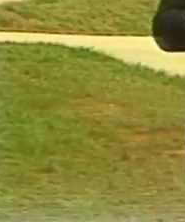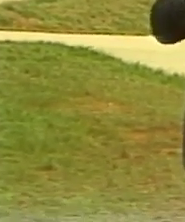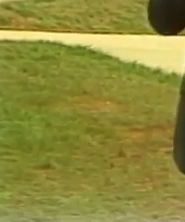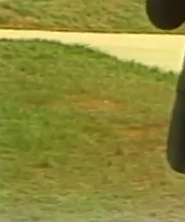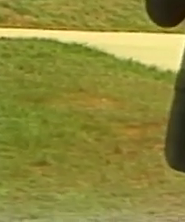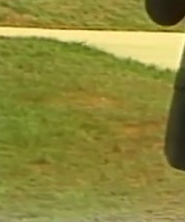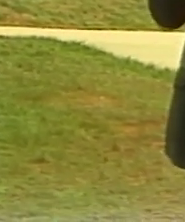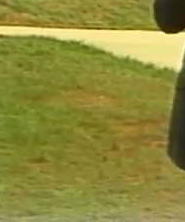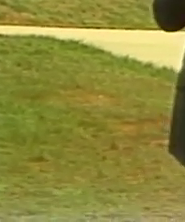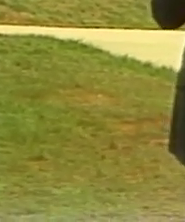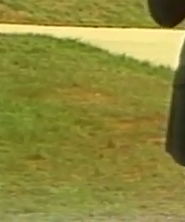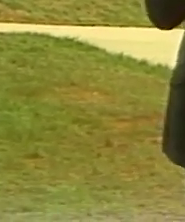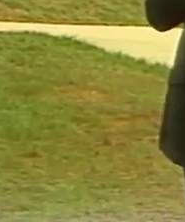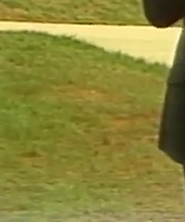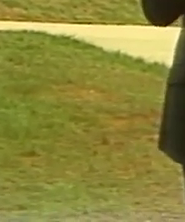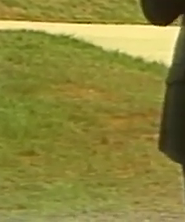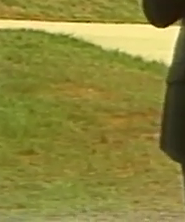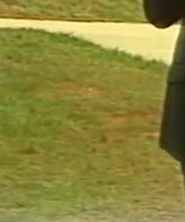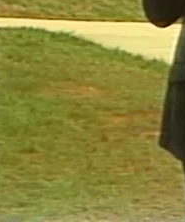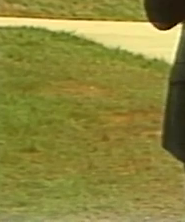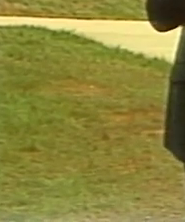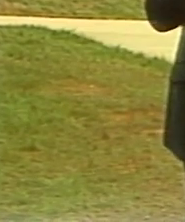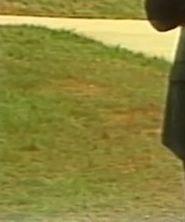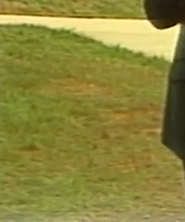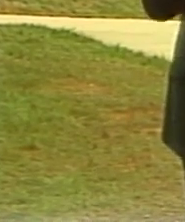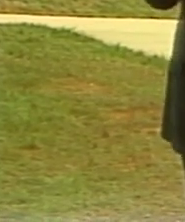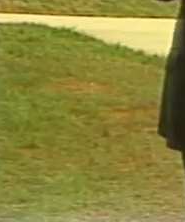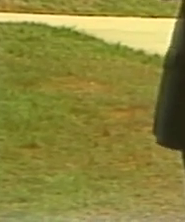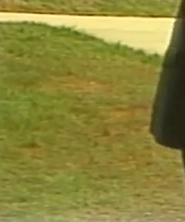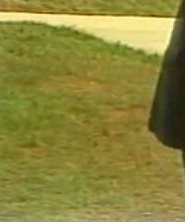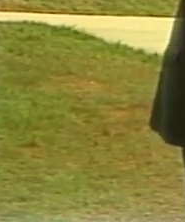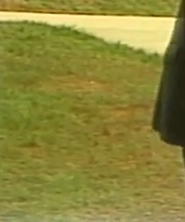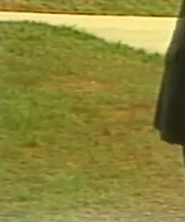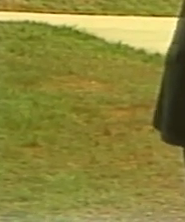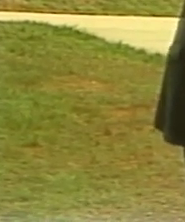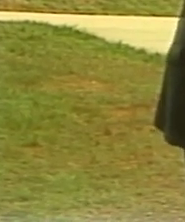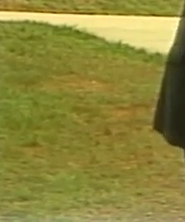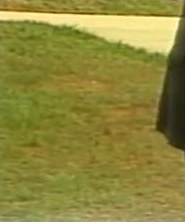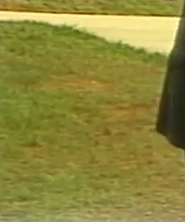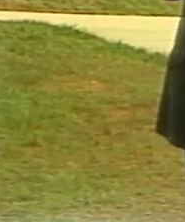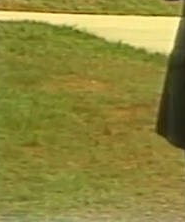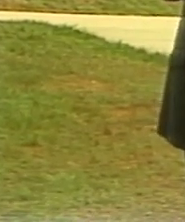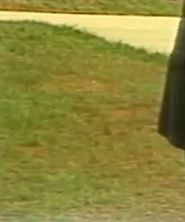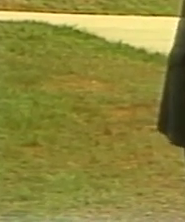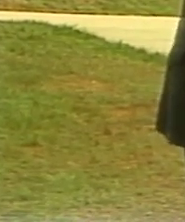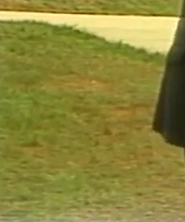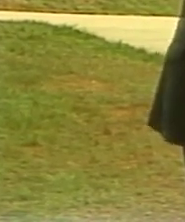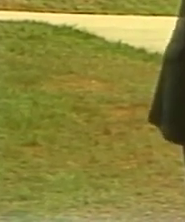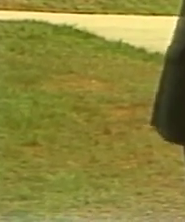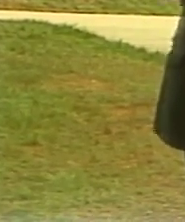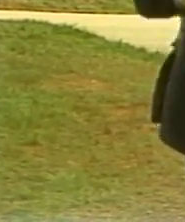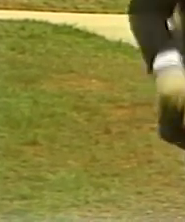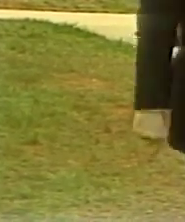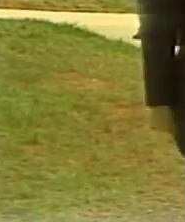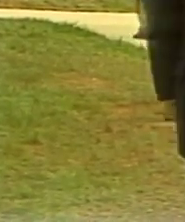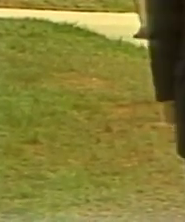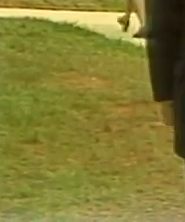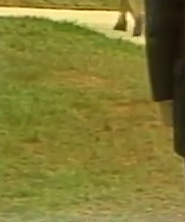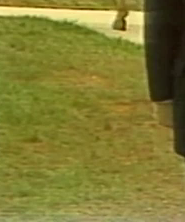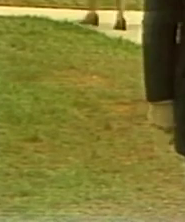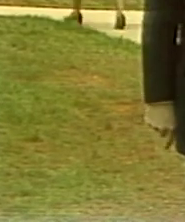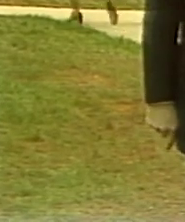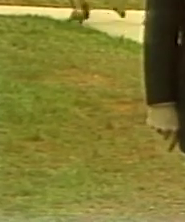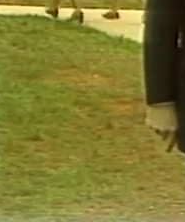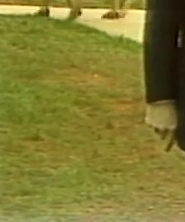people who can effectively change the course of history. This is your last chance to stake your claim on Liberty